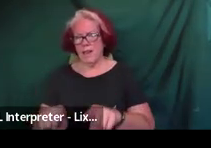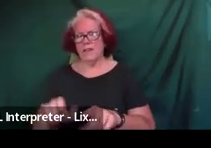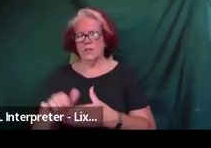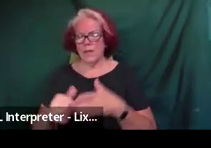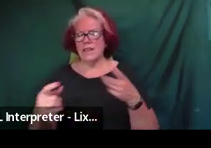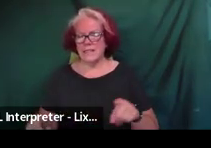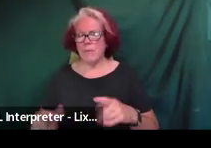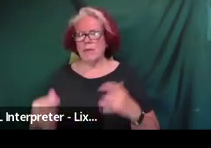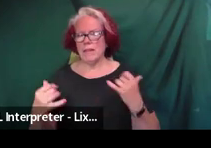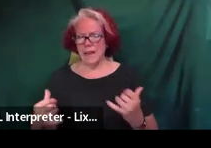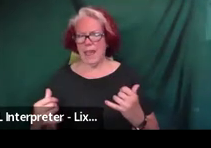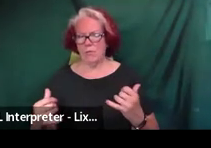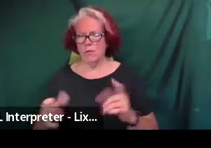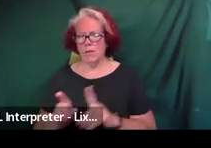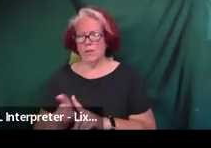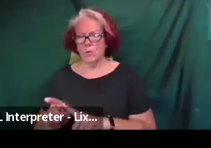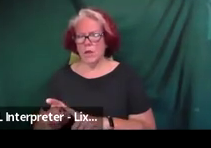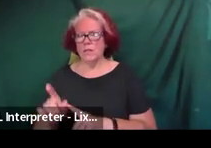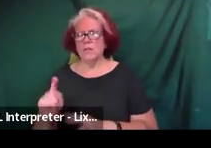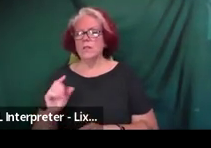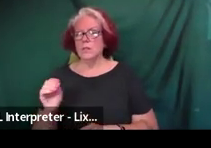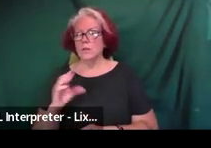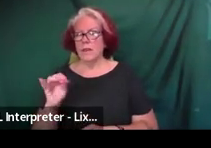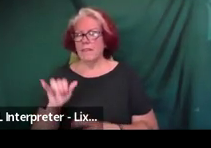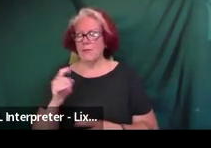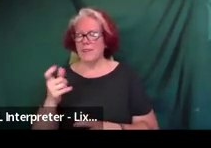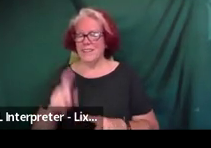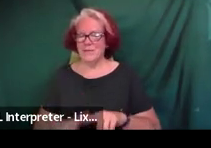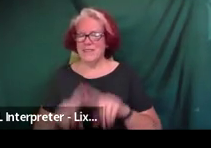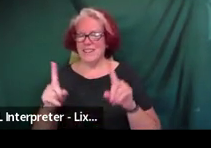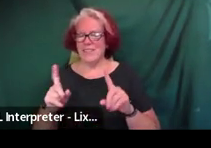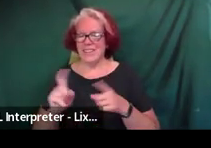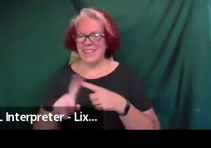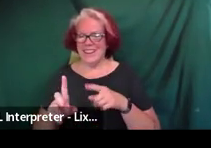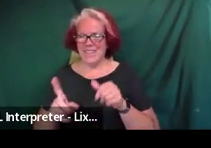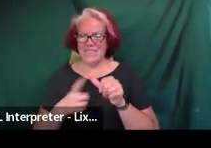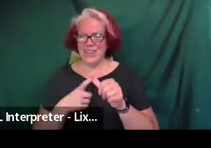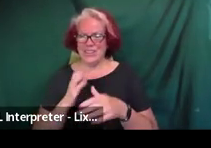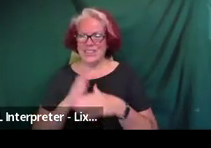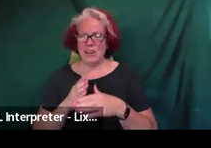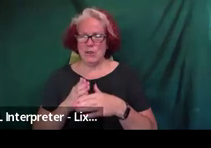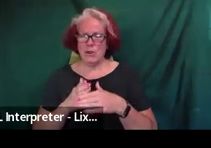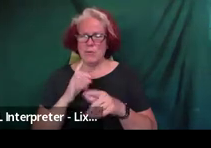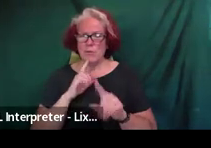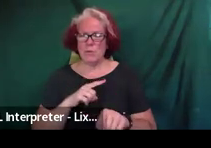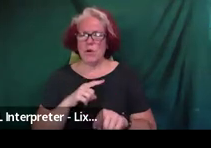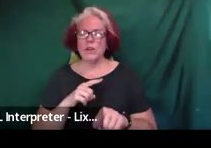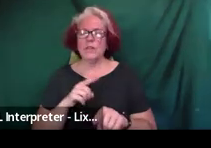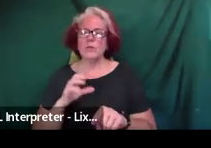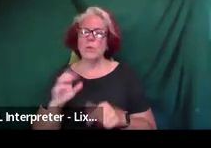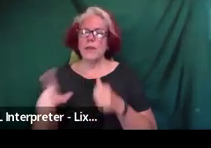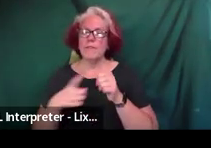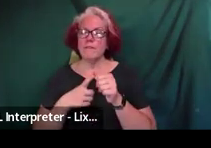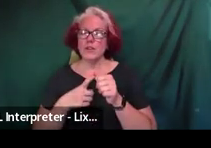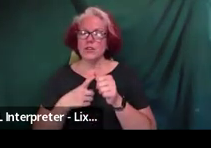now as well too, and that will be a little different than a typical first interim report when we'll have the first pass of